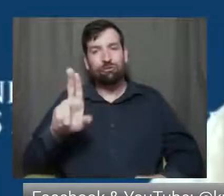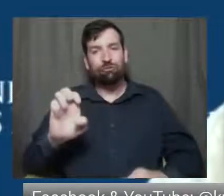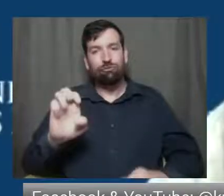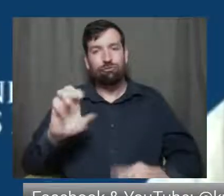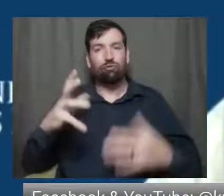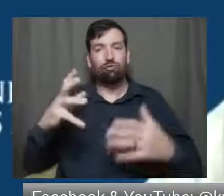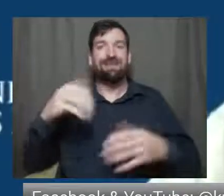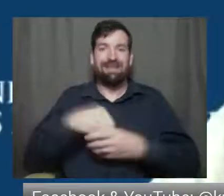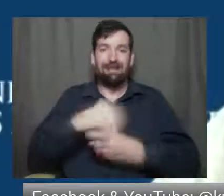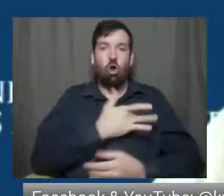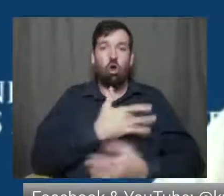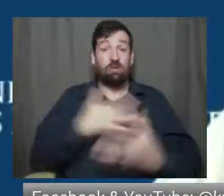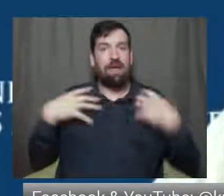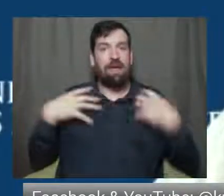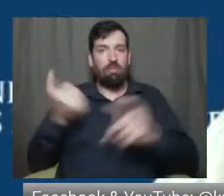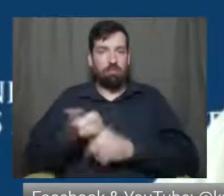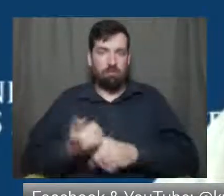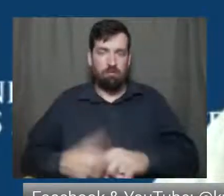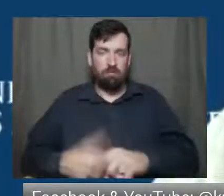So you can